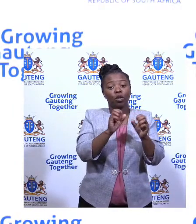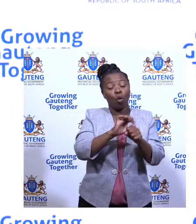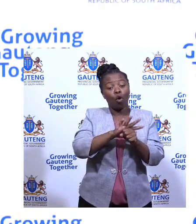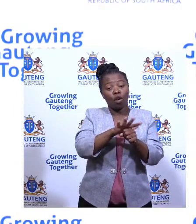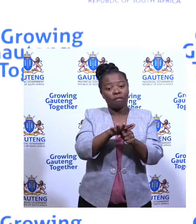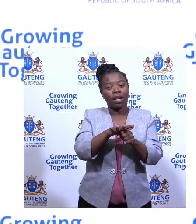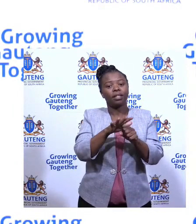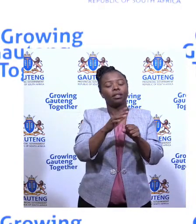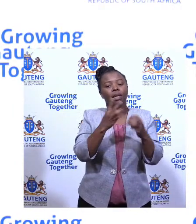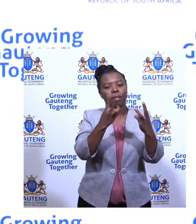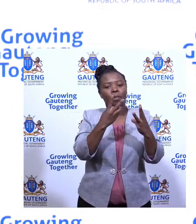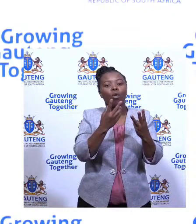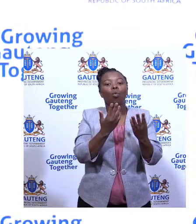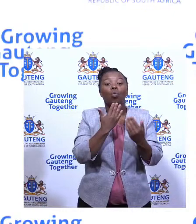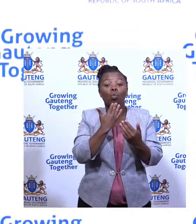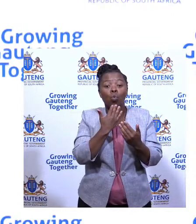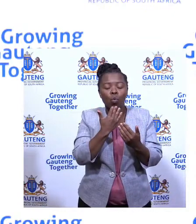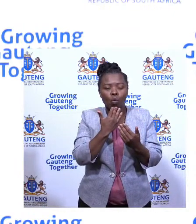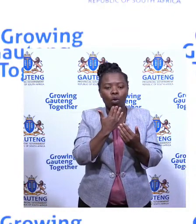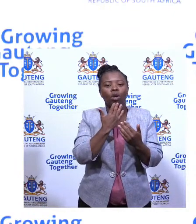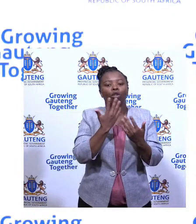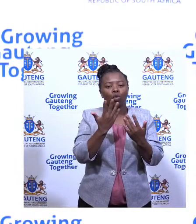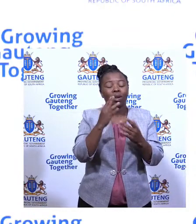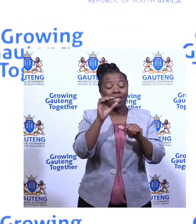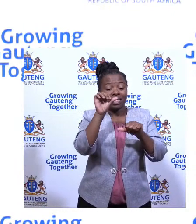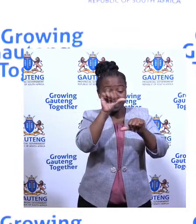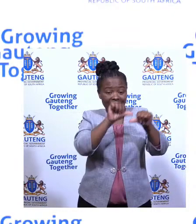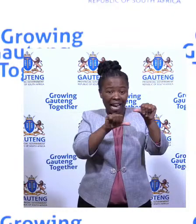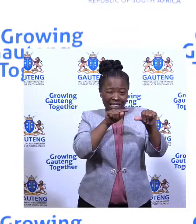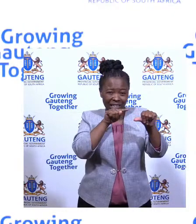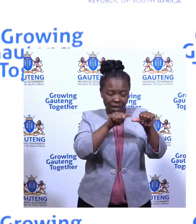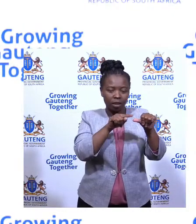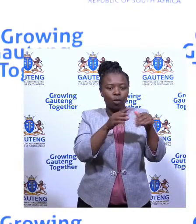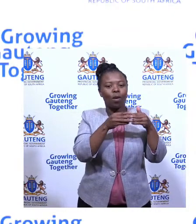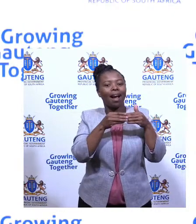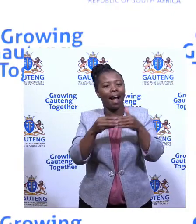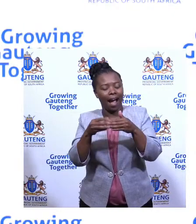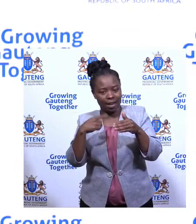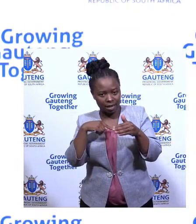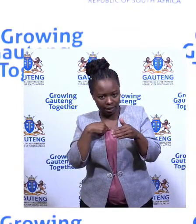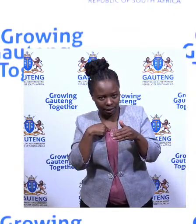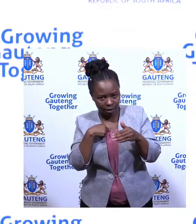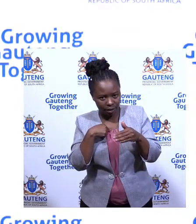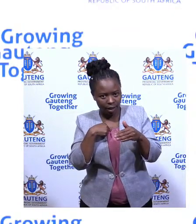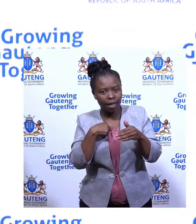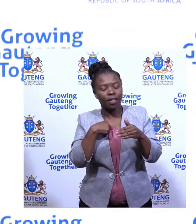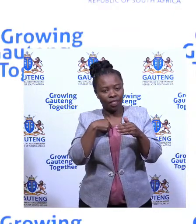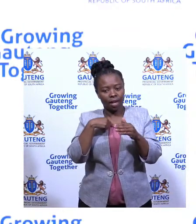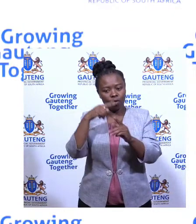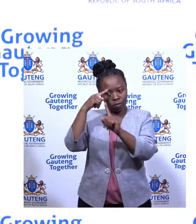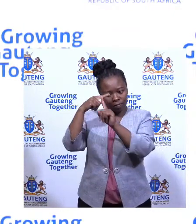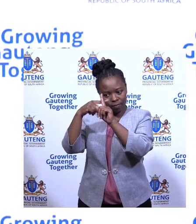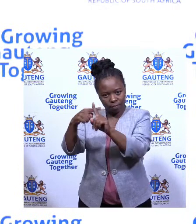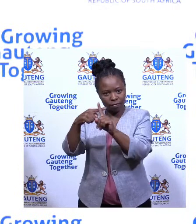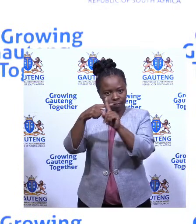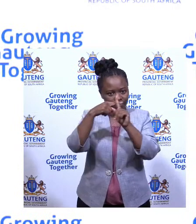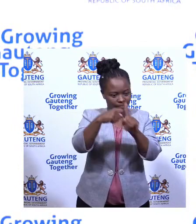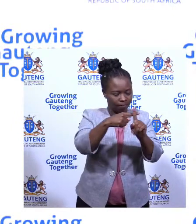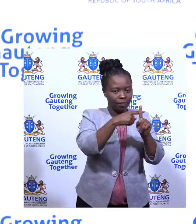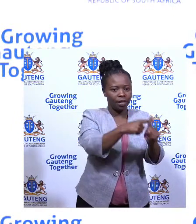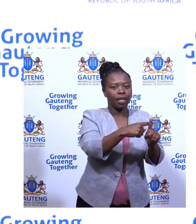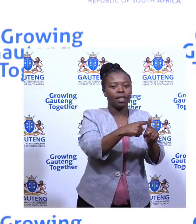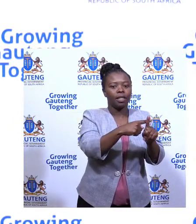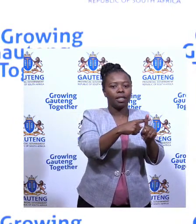And the importance about using that science is that it guides us. It will help us to target where we should apply our public health and